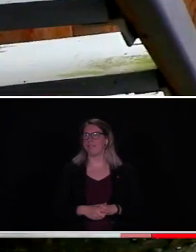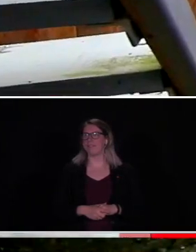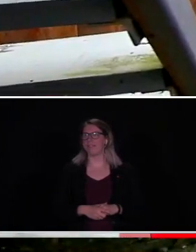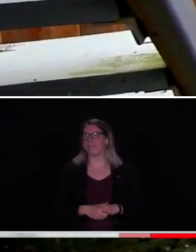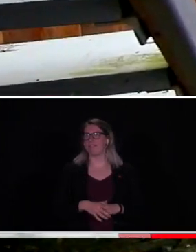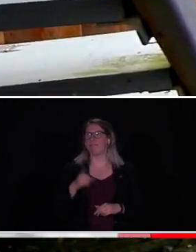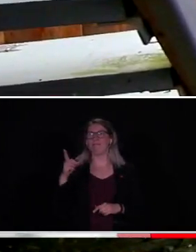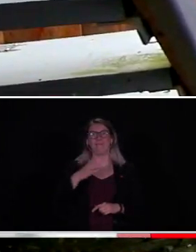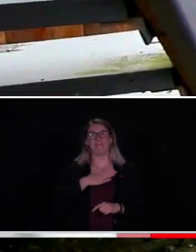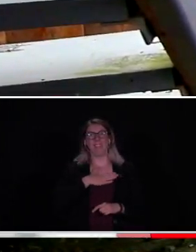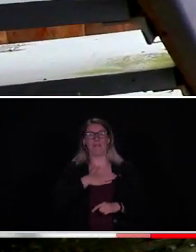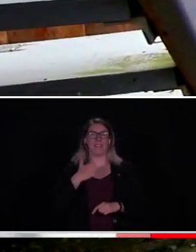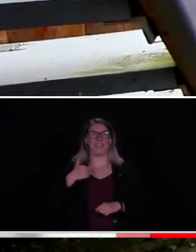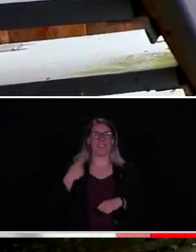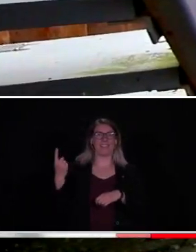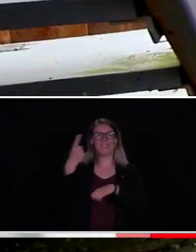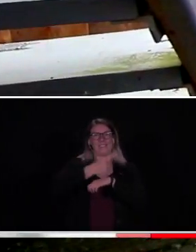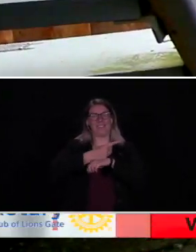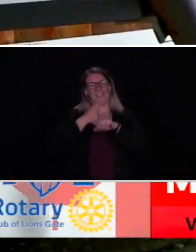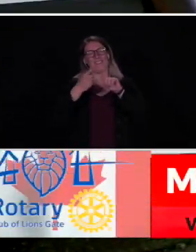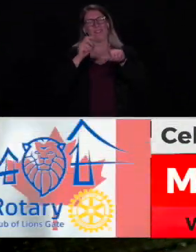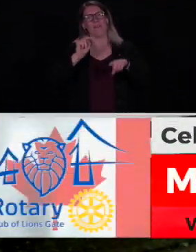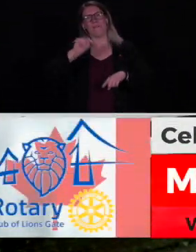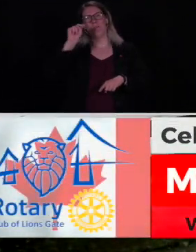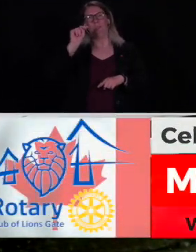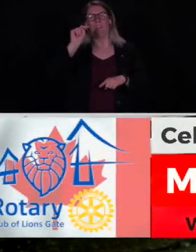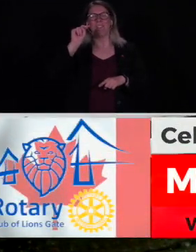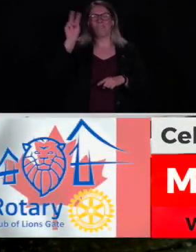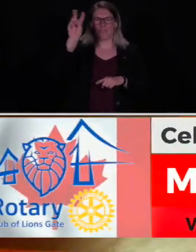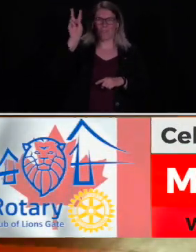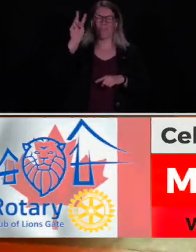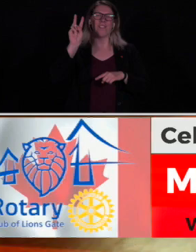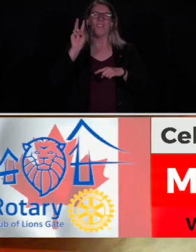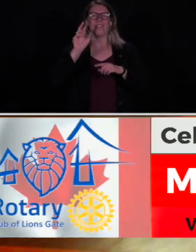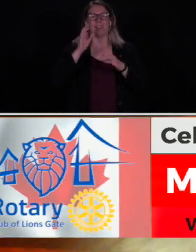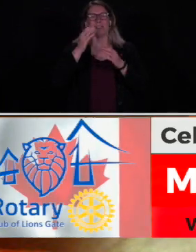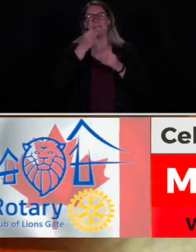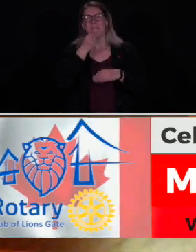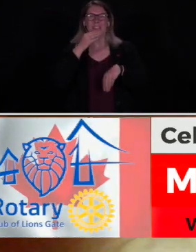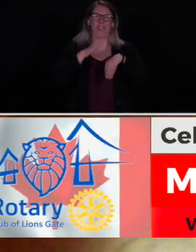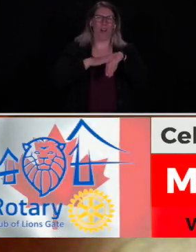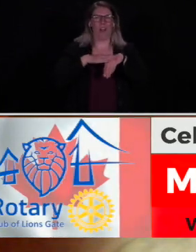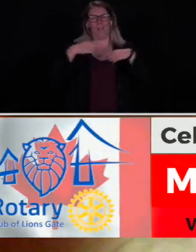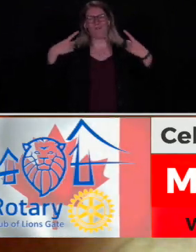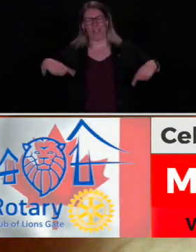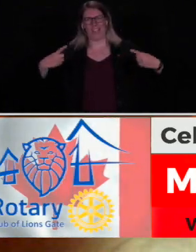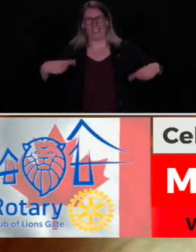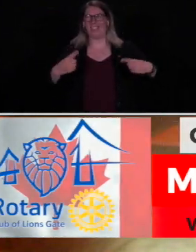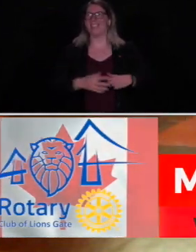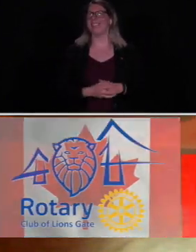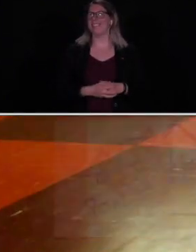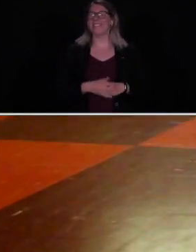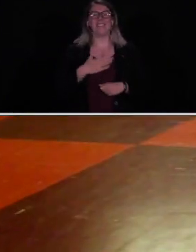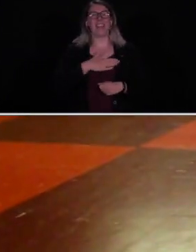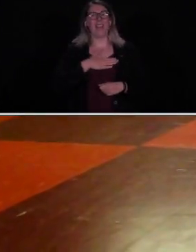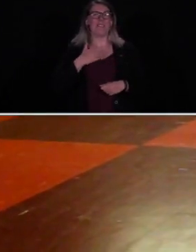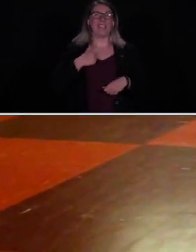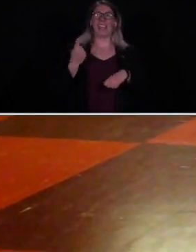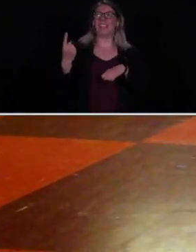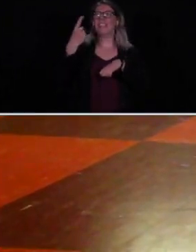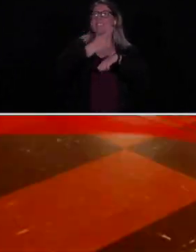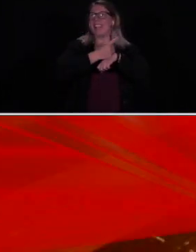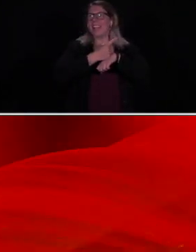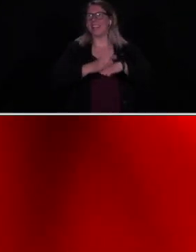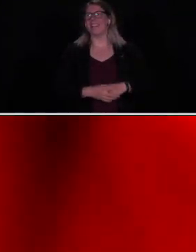Happy Canada Day from the North Shore Meals on Wheels Society. Happy Canada Day, North